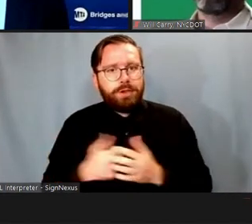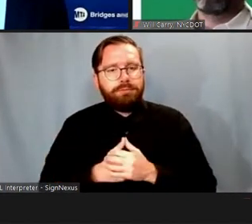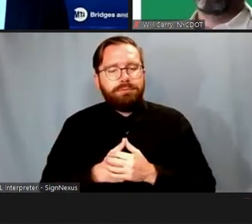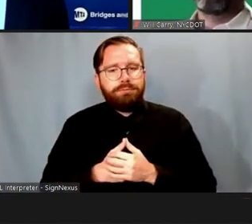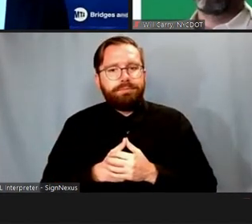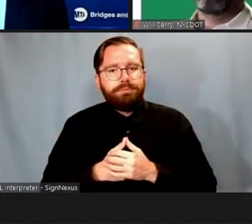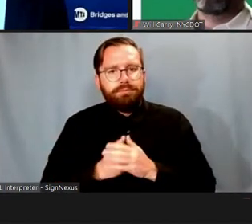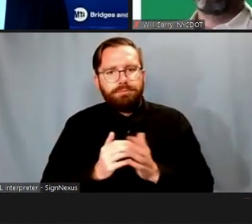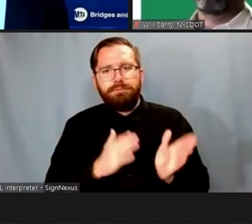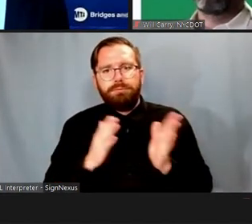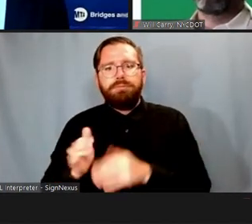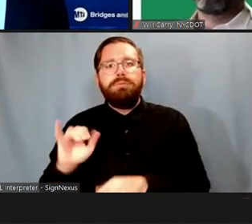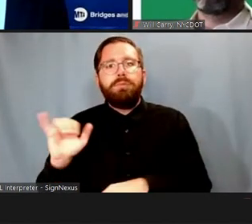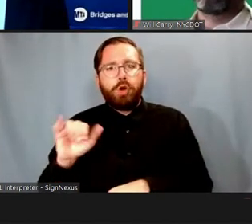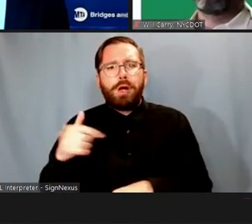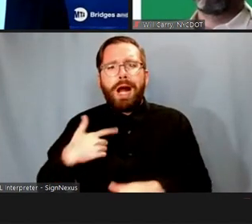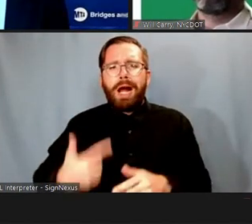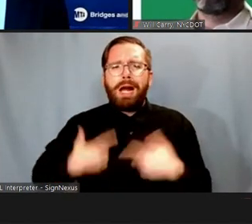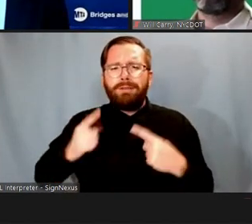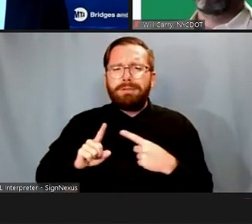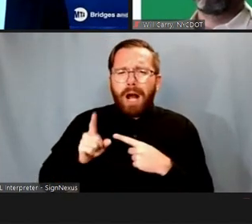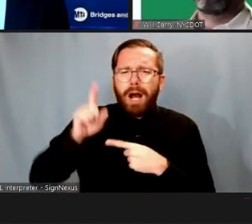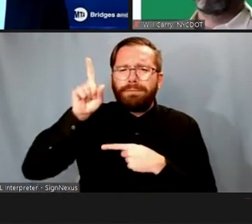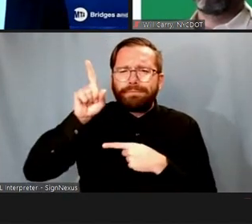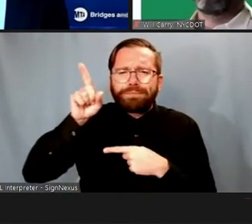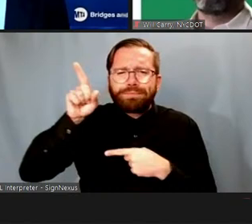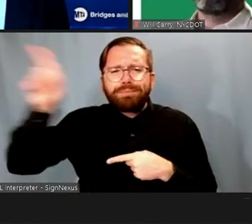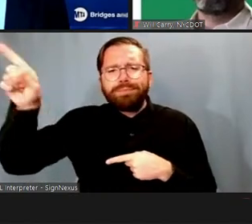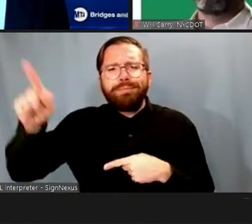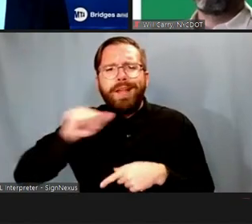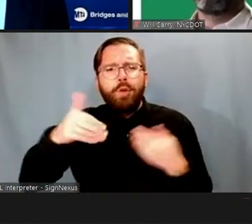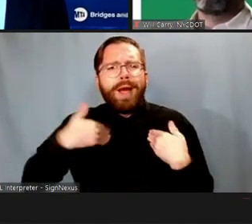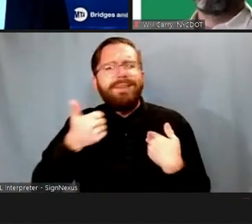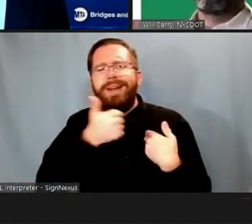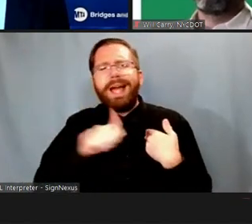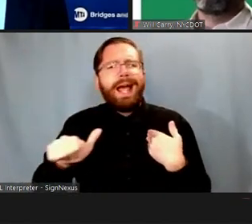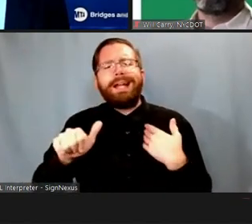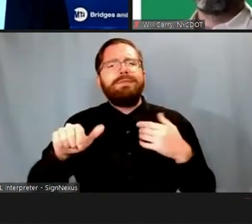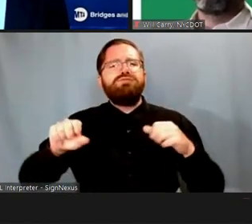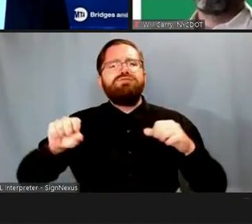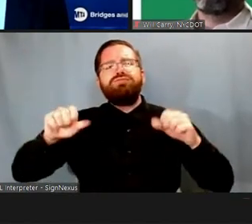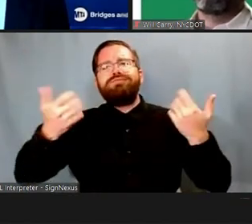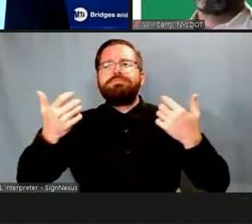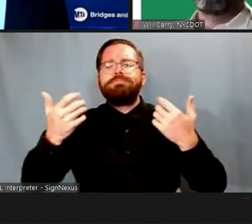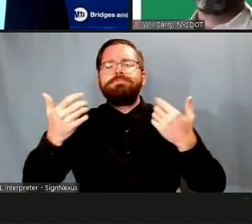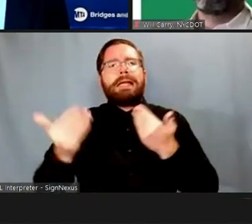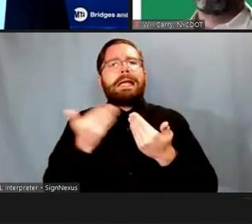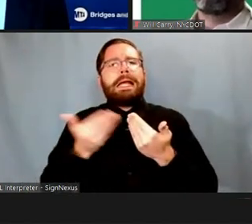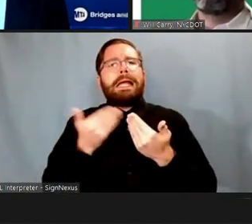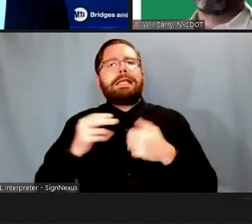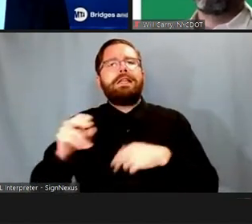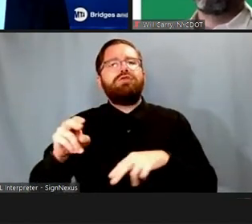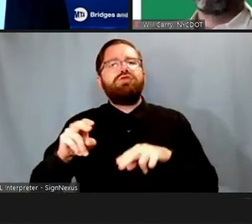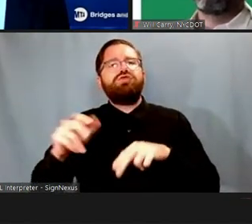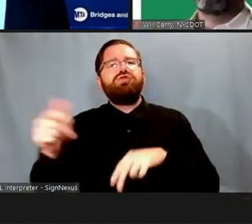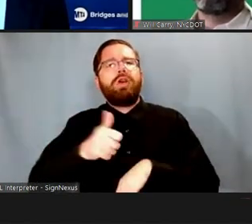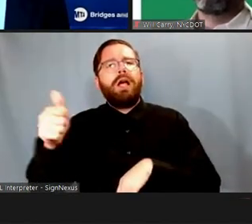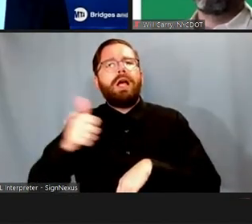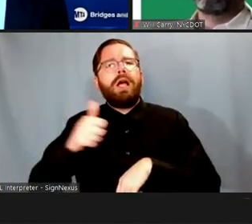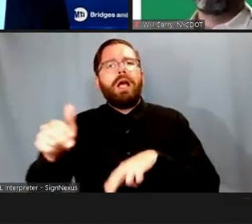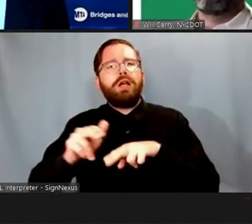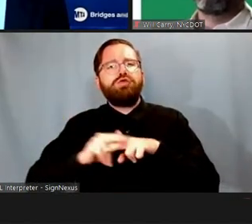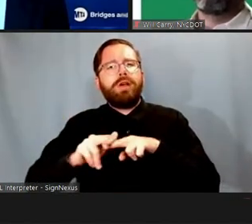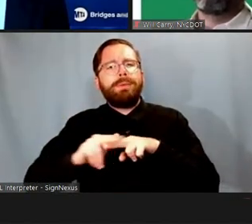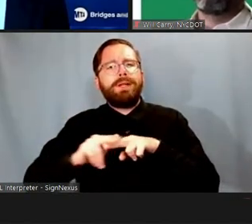county i have no practical public transportation options into the city while westchester connecticut long island and even parts of new